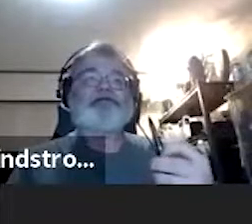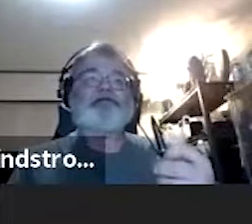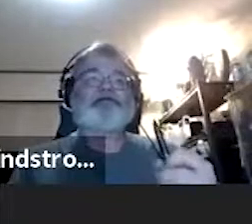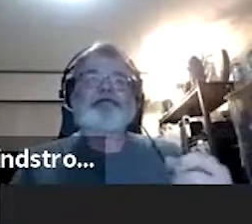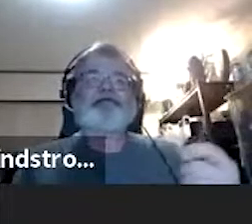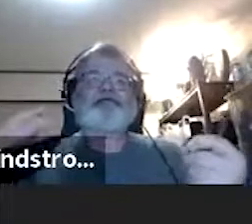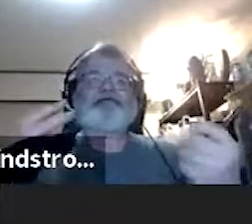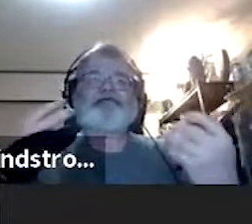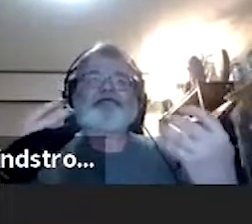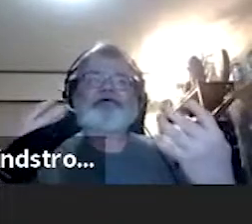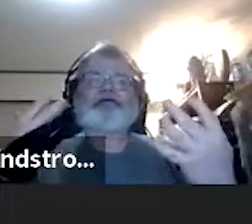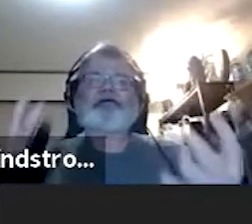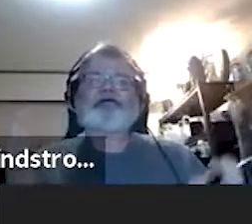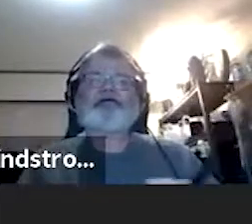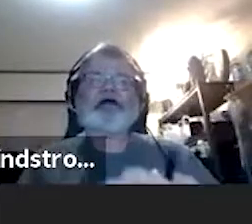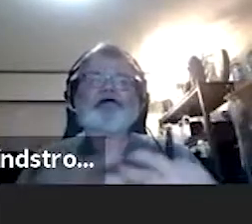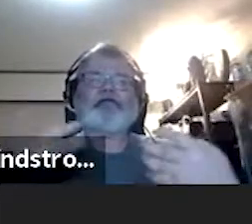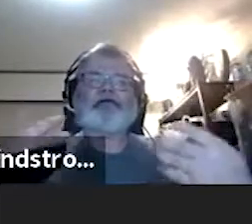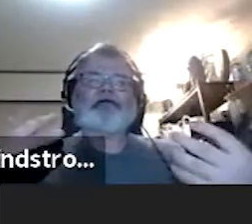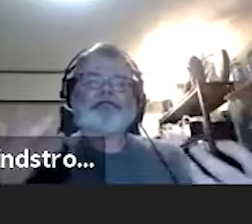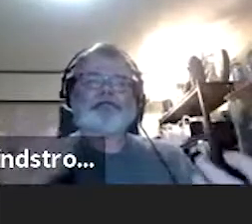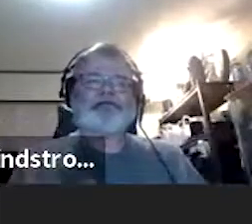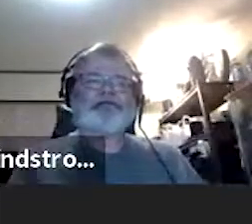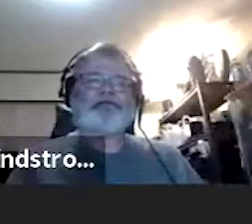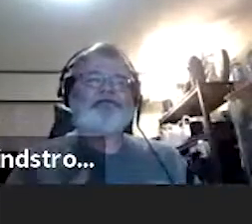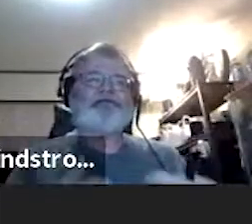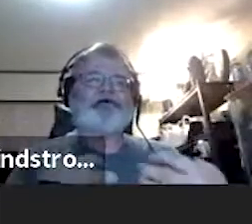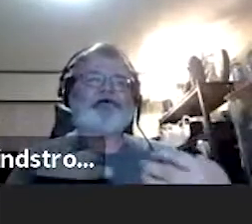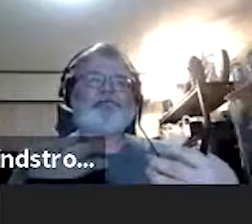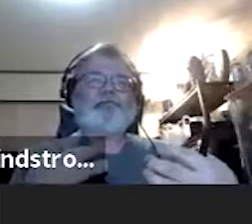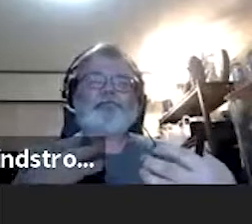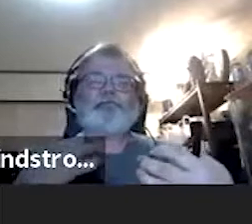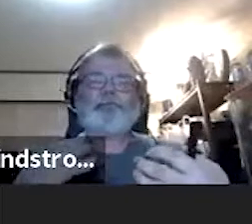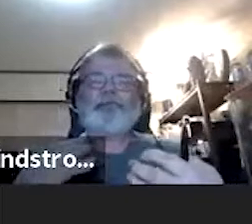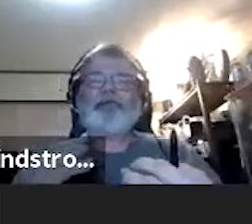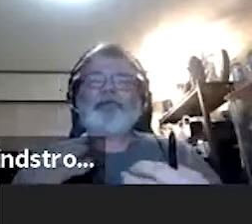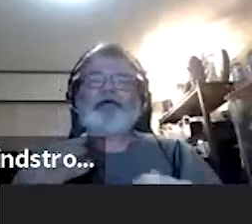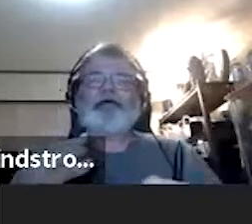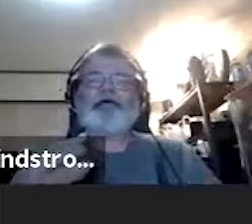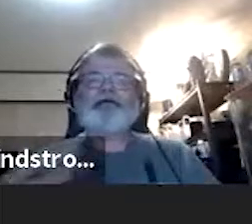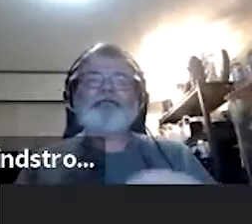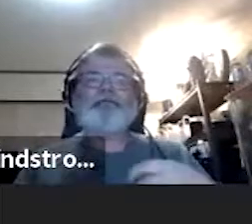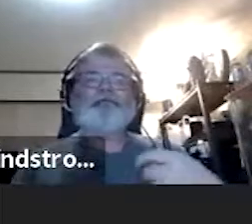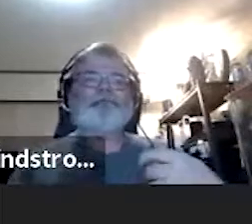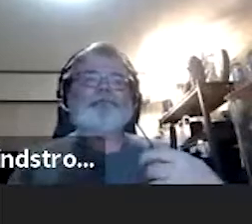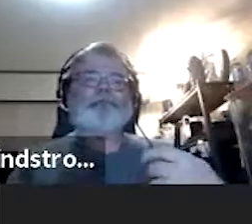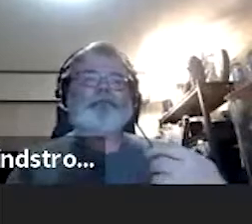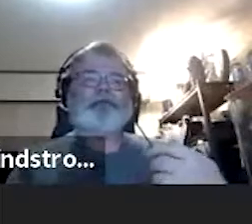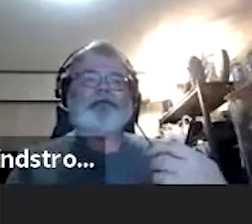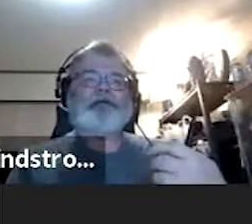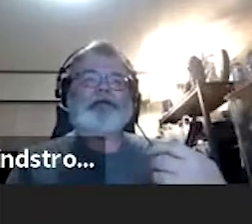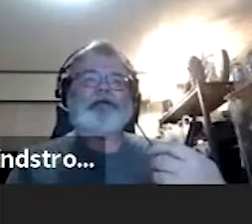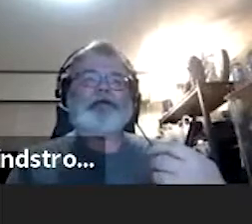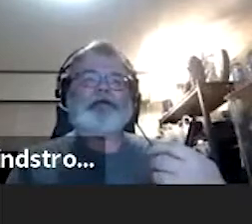this is just it was just the how the series started. Um,